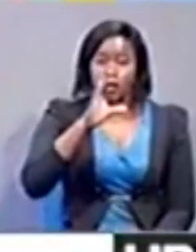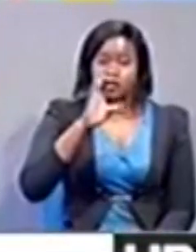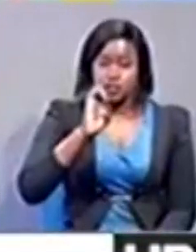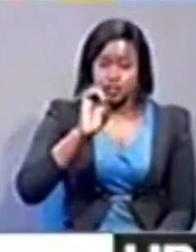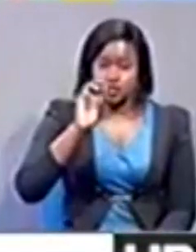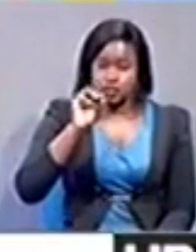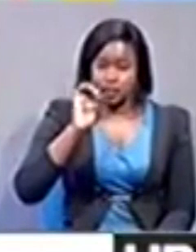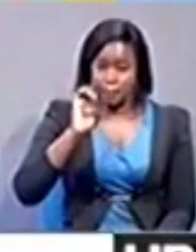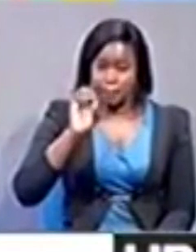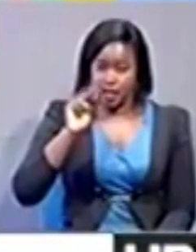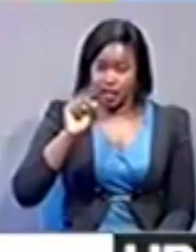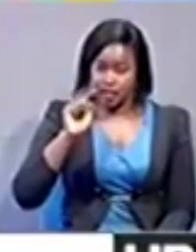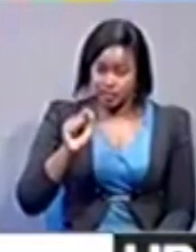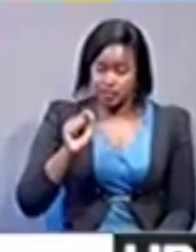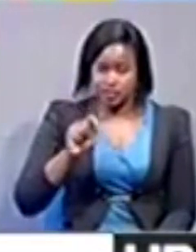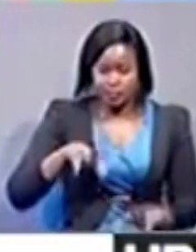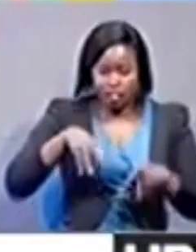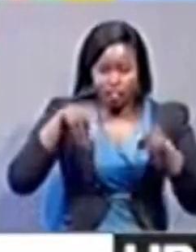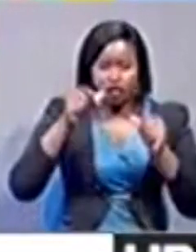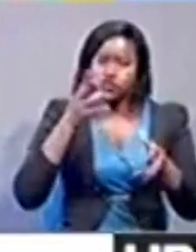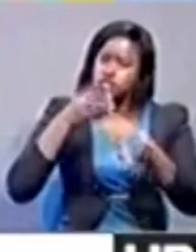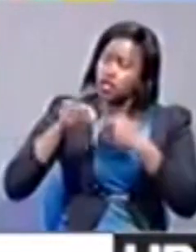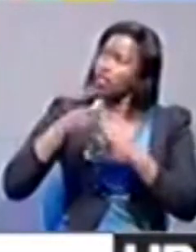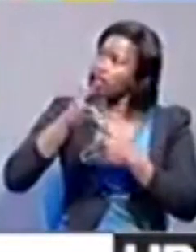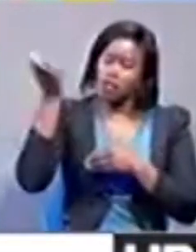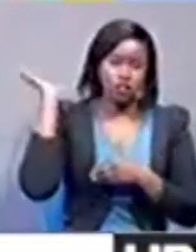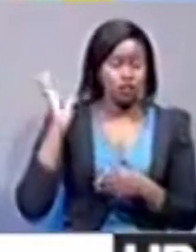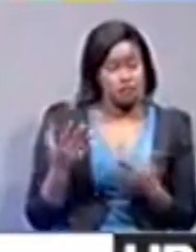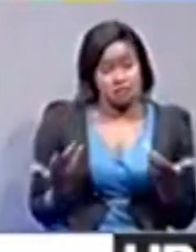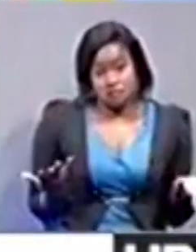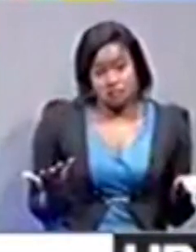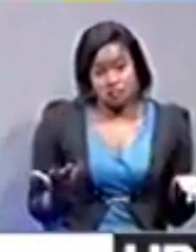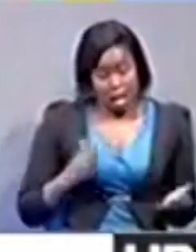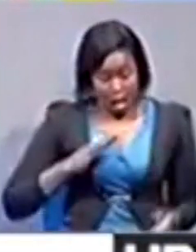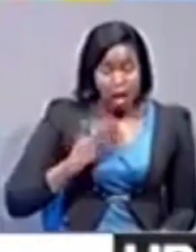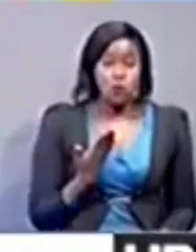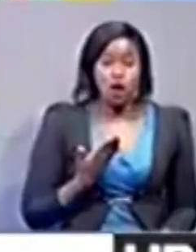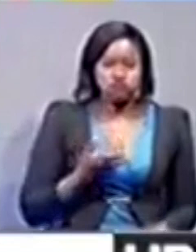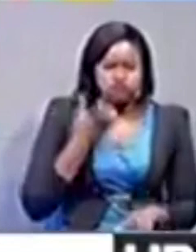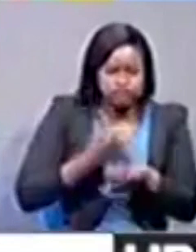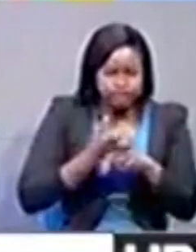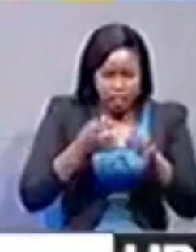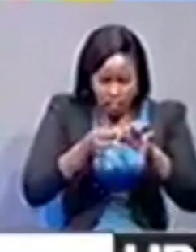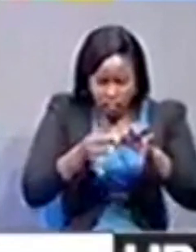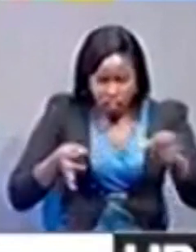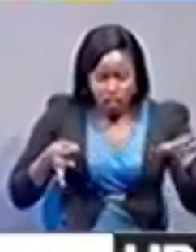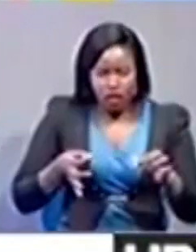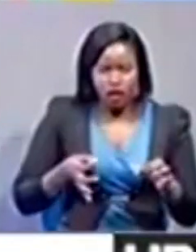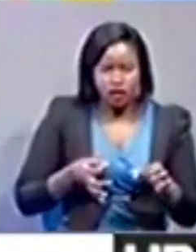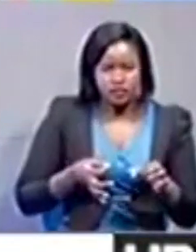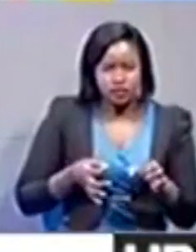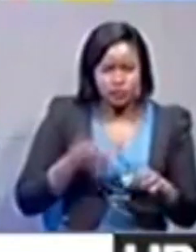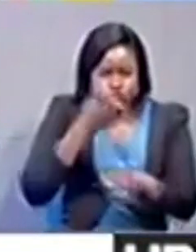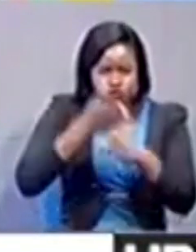our cement going to all over these places. It is our mtayimbwa, steel bars.